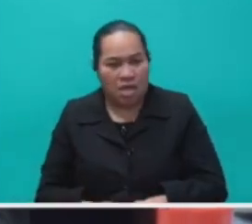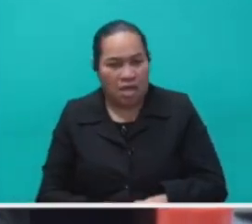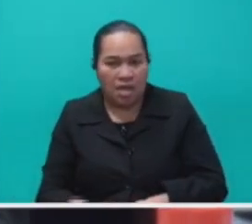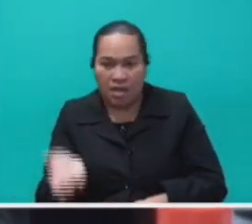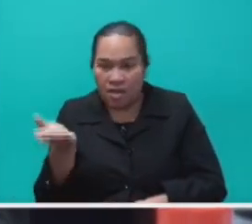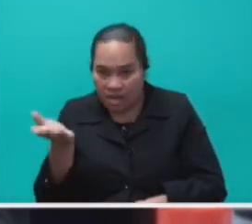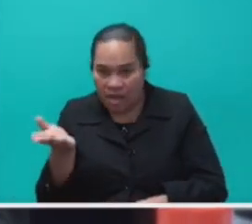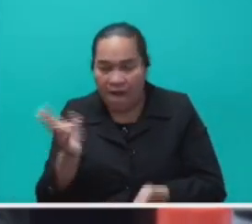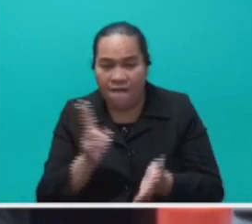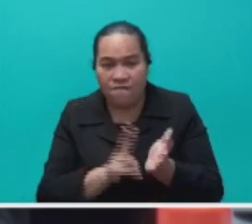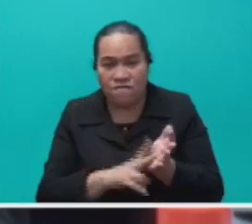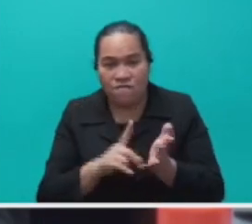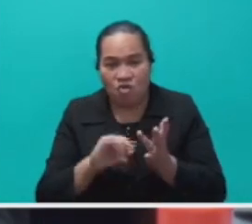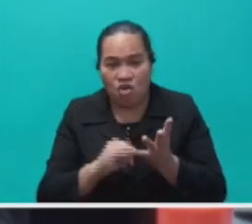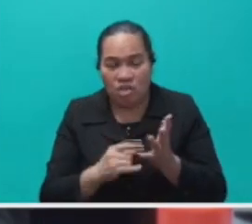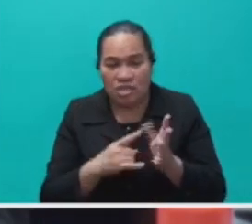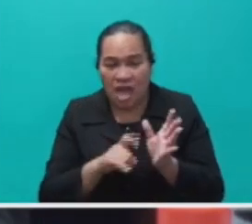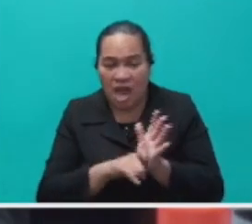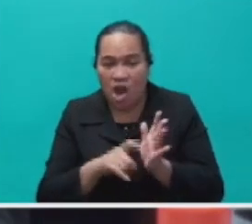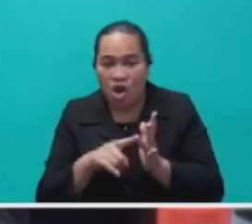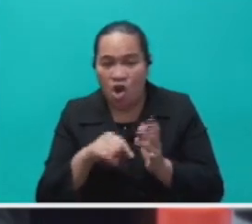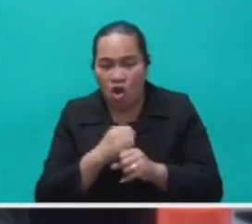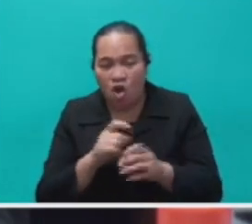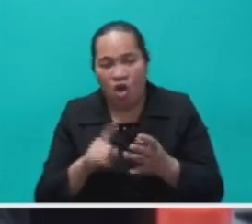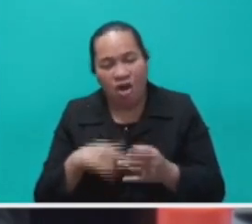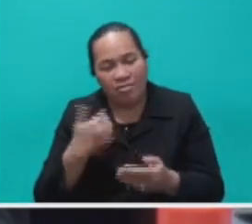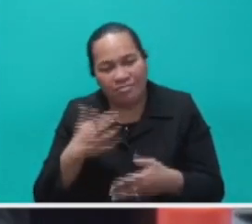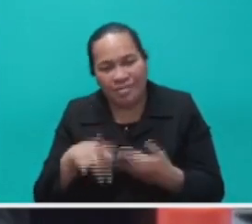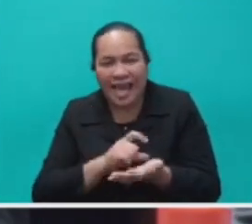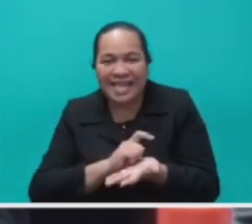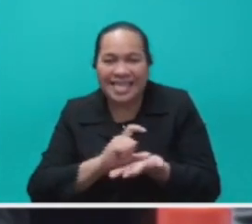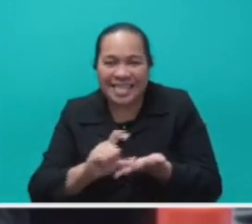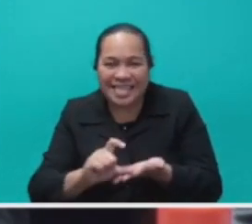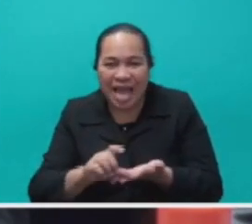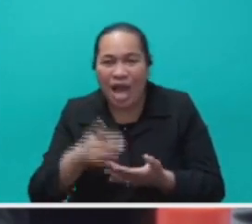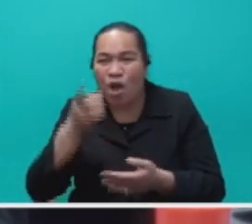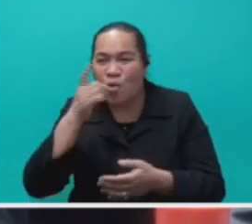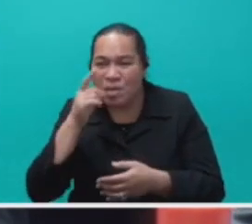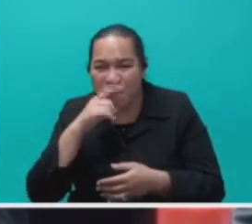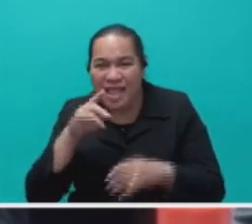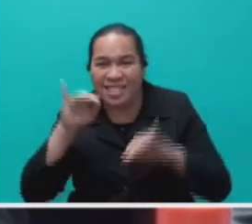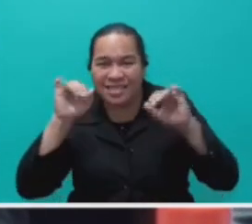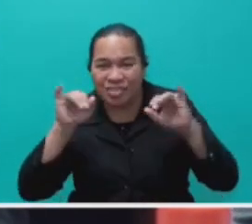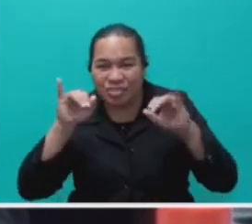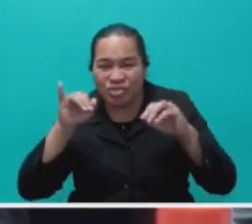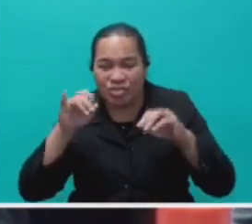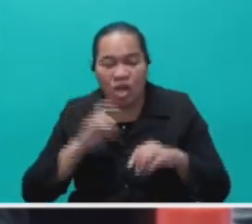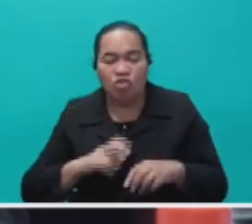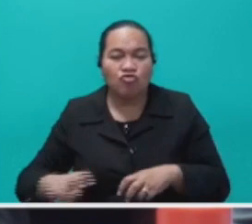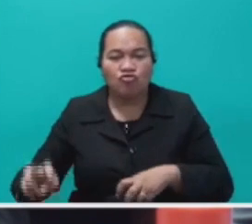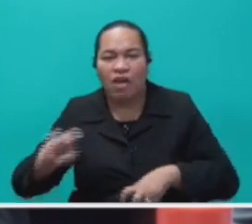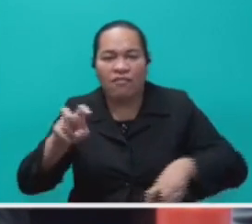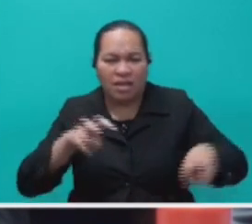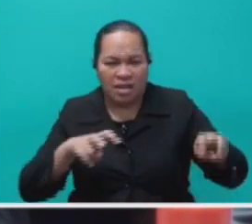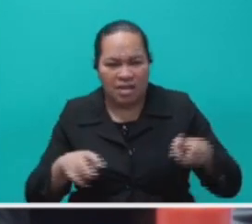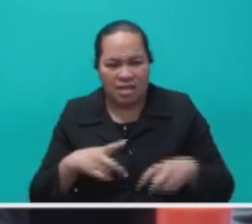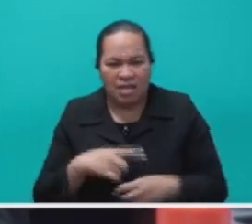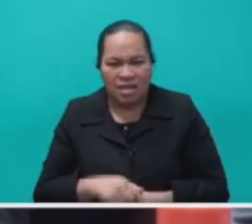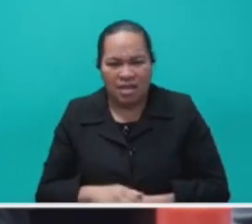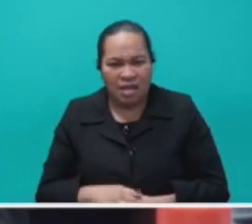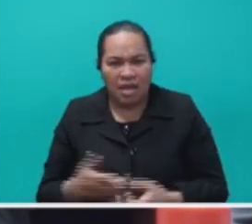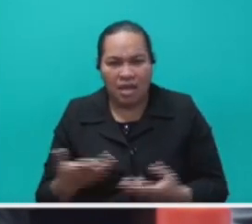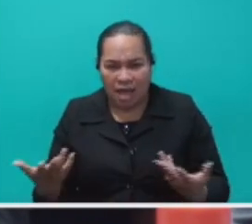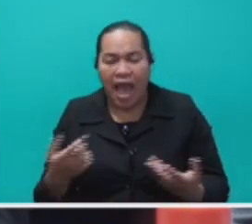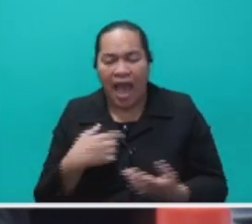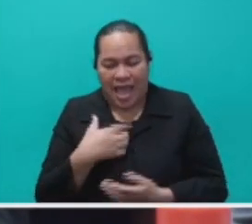has outlined clearly the issue of people traveling from one end of the town to the other. I actually